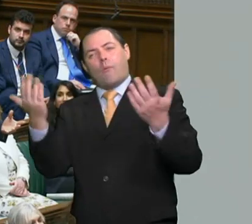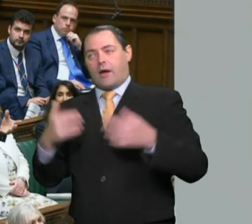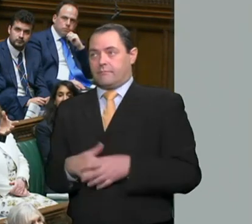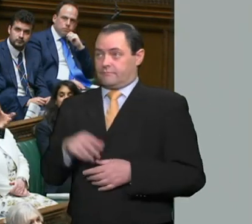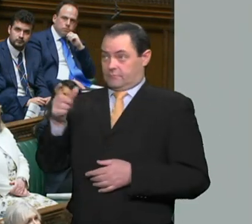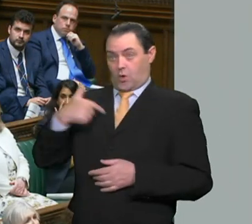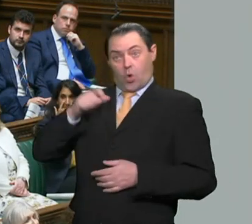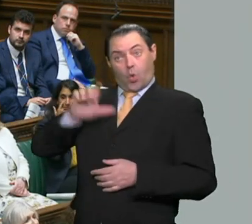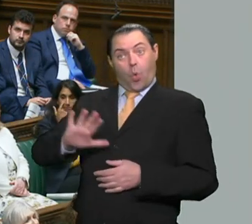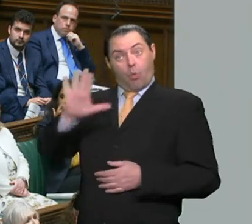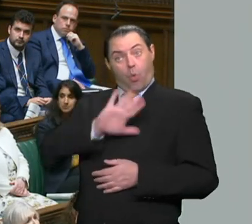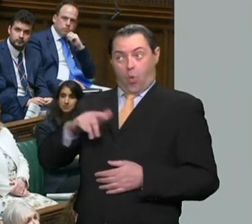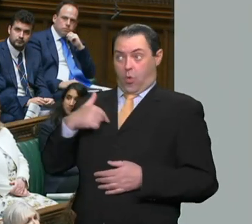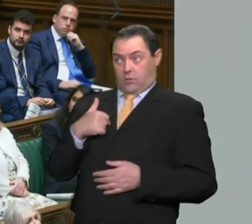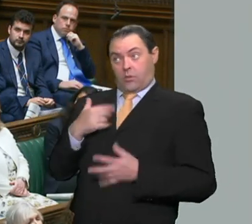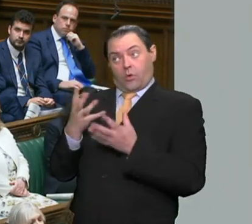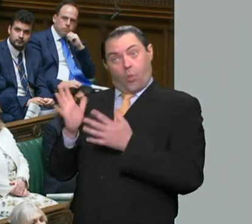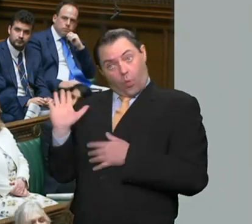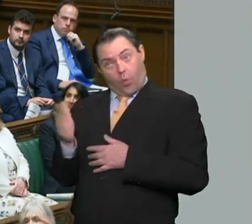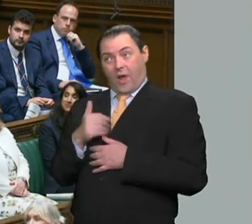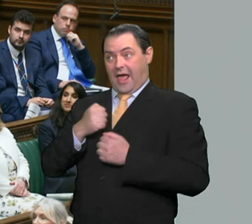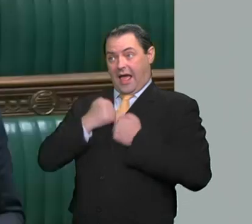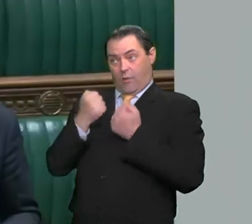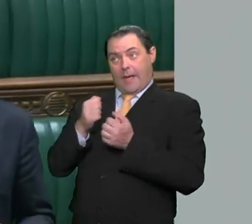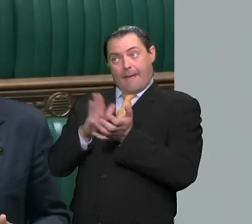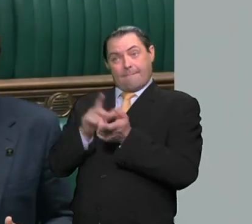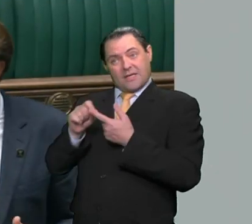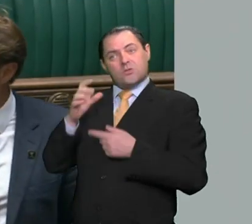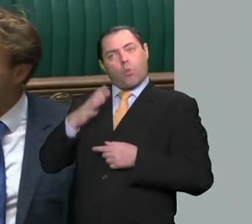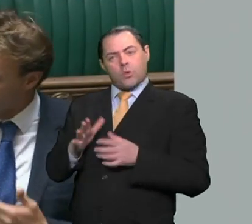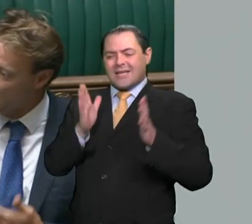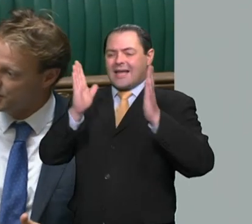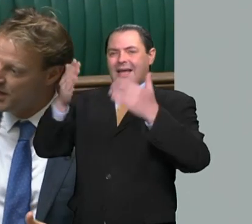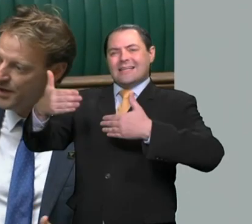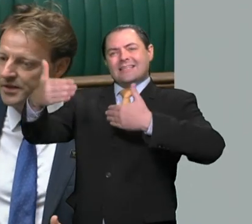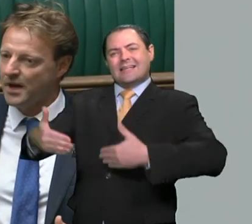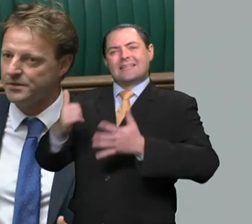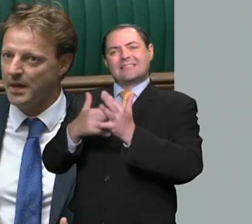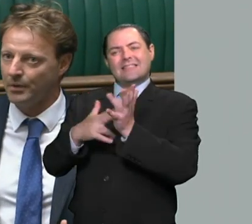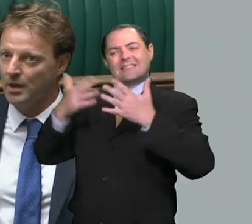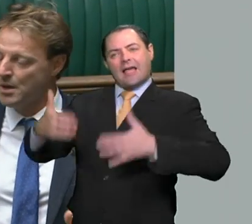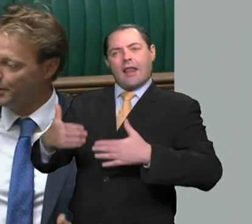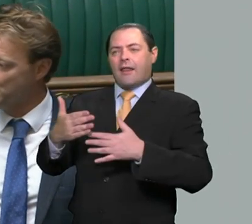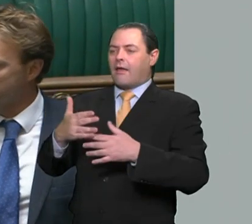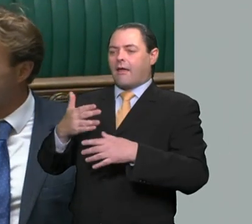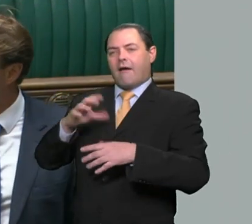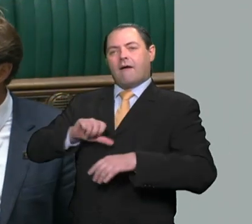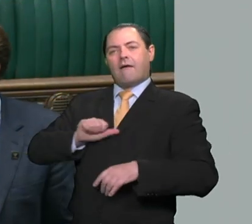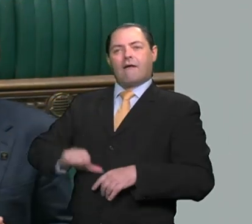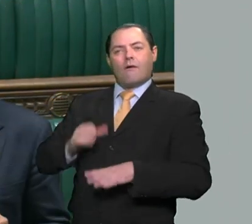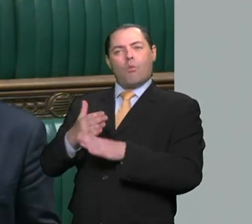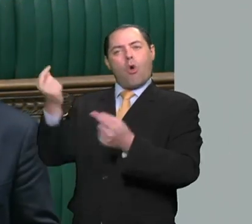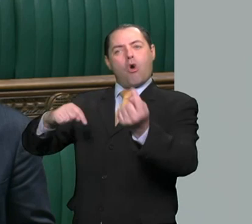Cornwall's MPs pressing the Home Secretary to renew the seasonal agricultural workers scheme for next year, 30,000 people, but also to